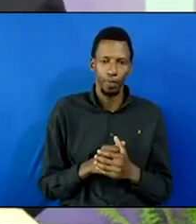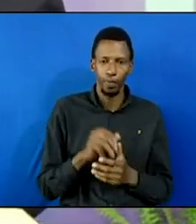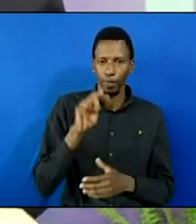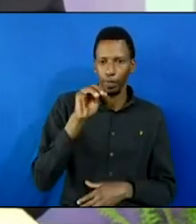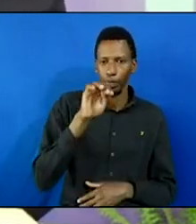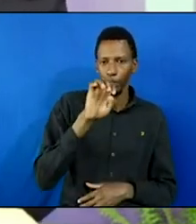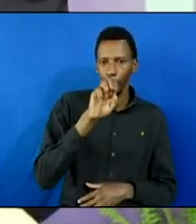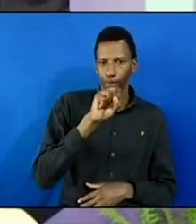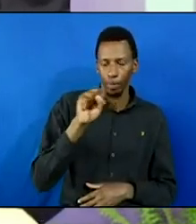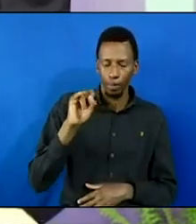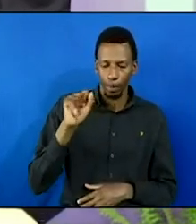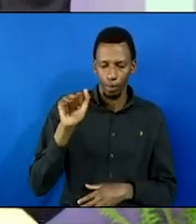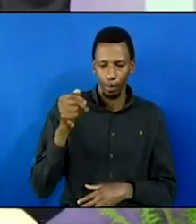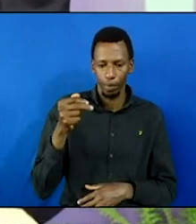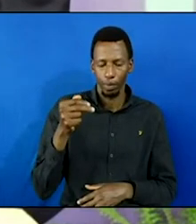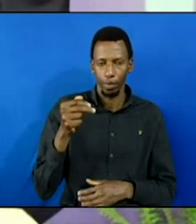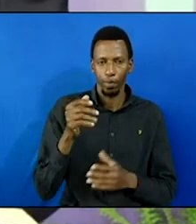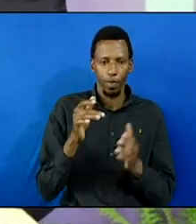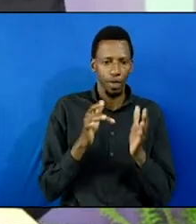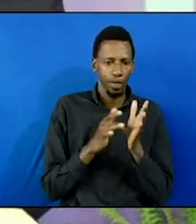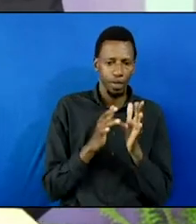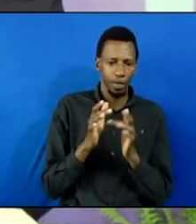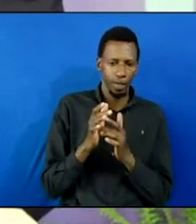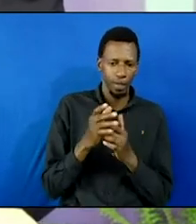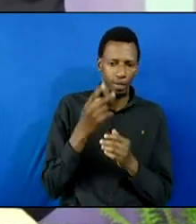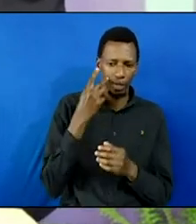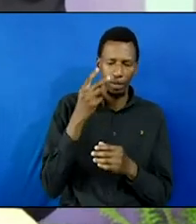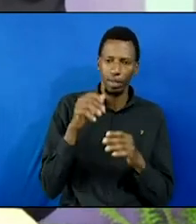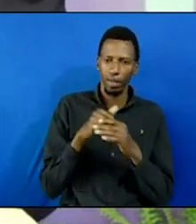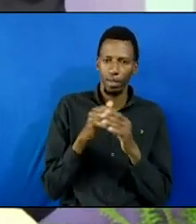Judas didn't seem to find in Jesus that Messiah.